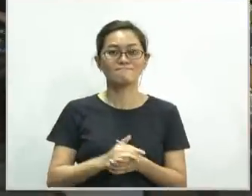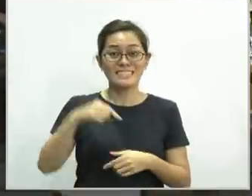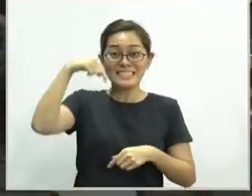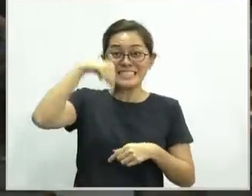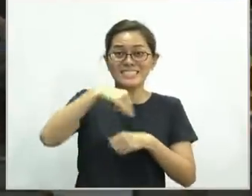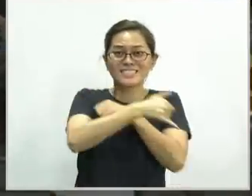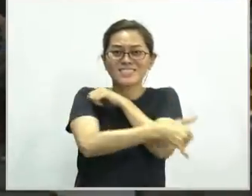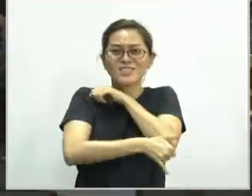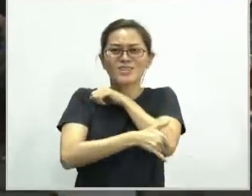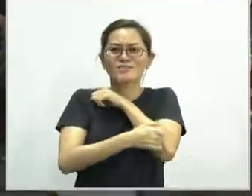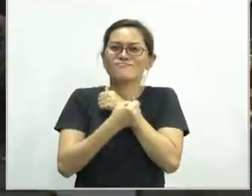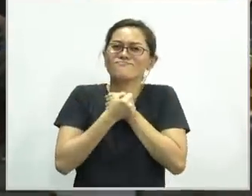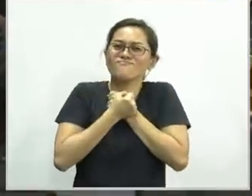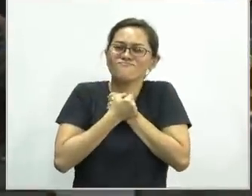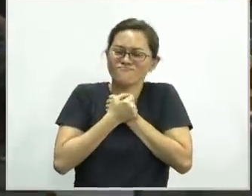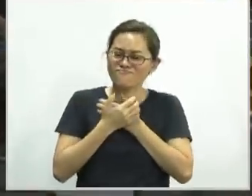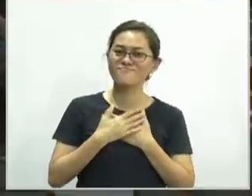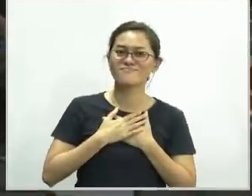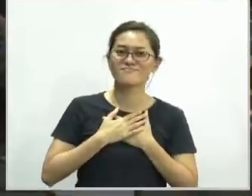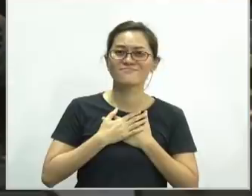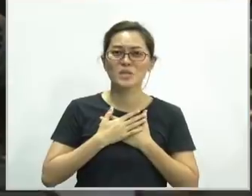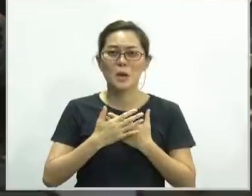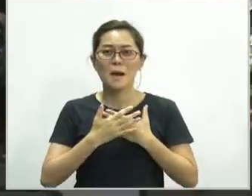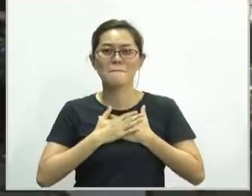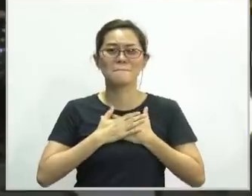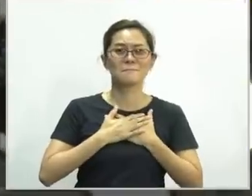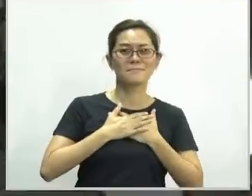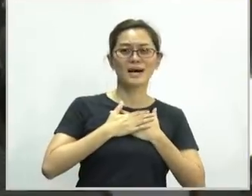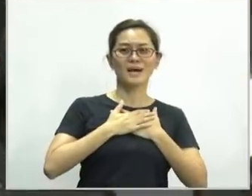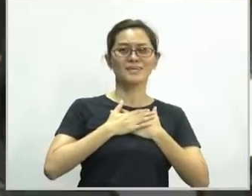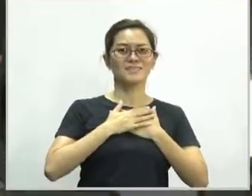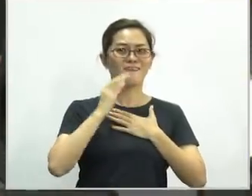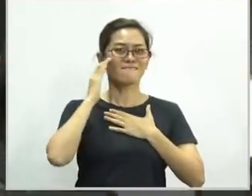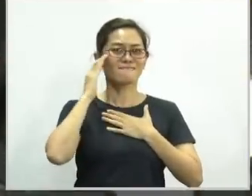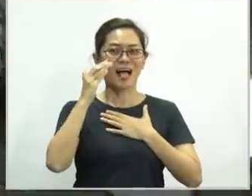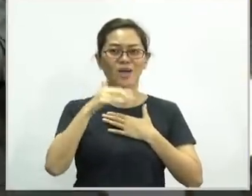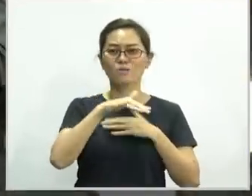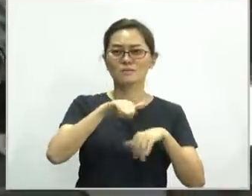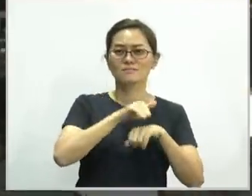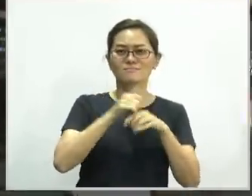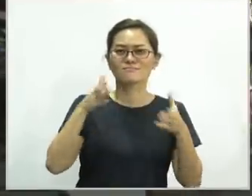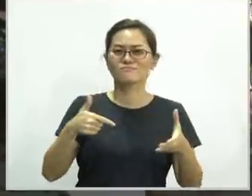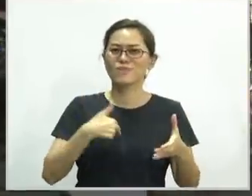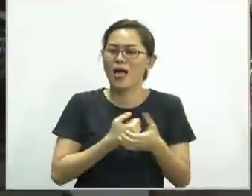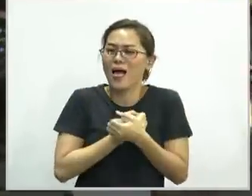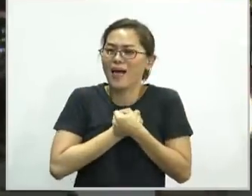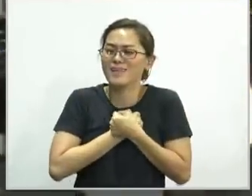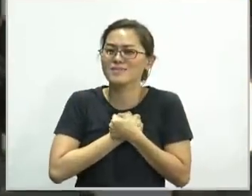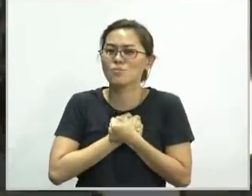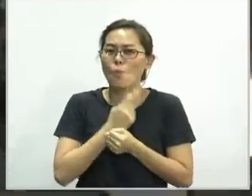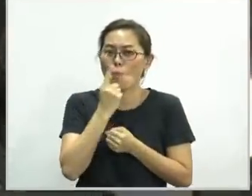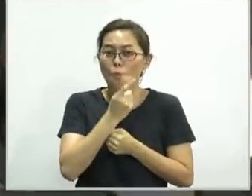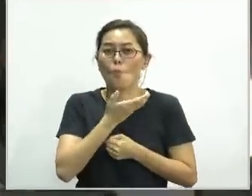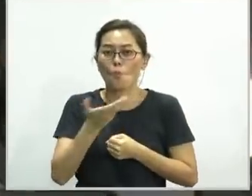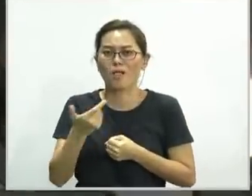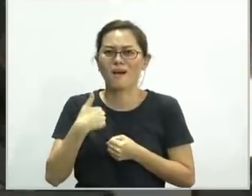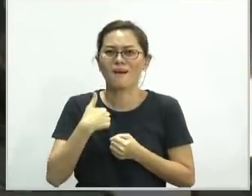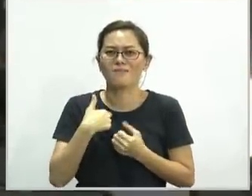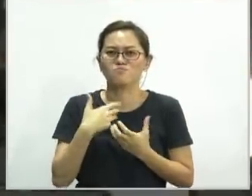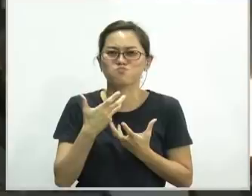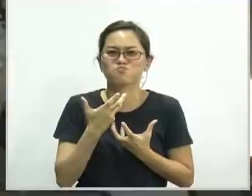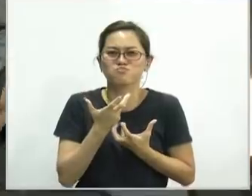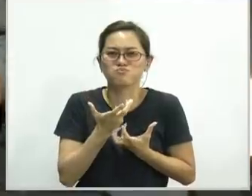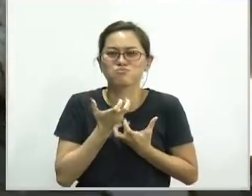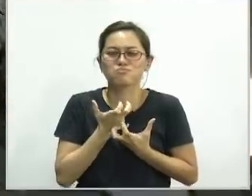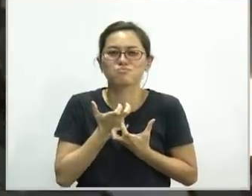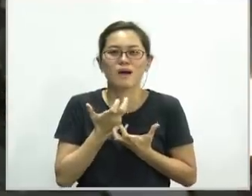country. I love my fellow man. And that's one thing that I desire,